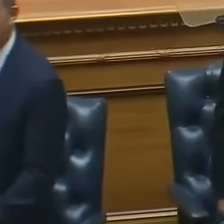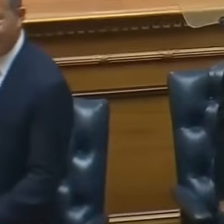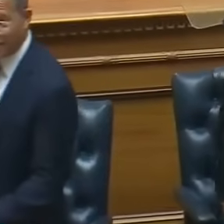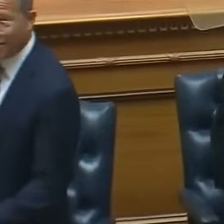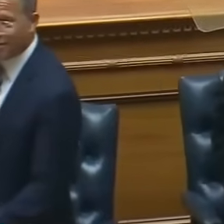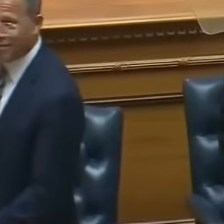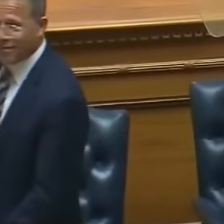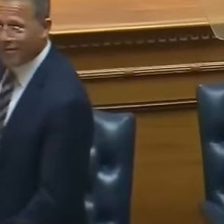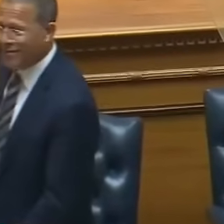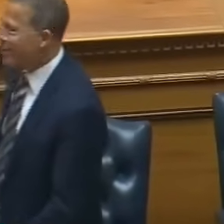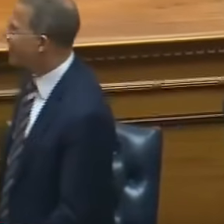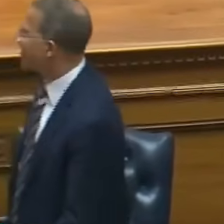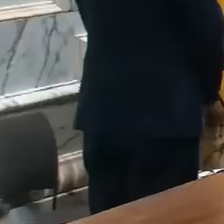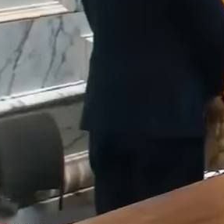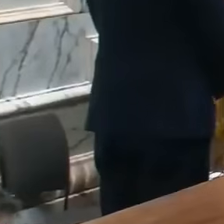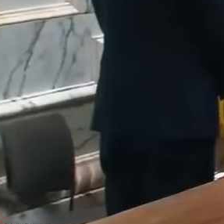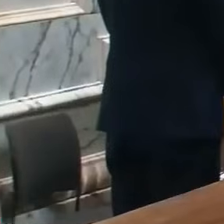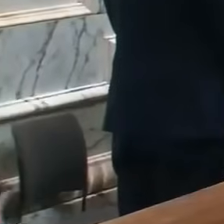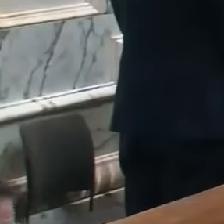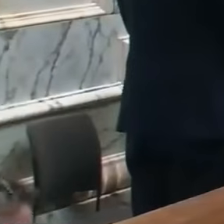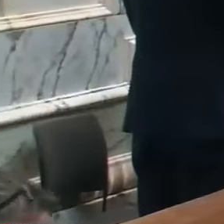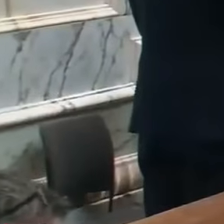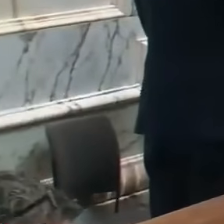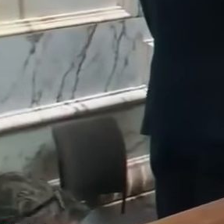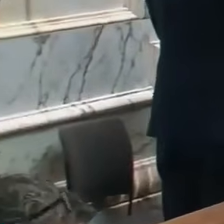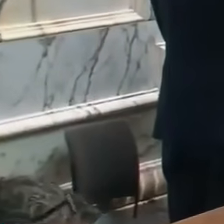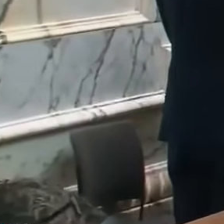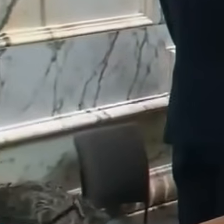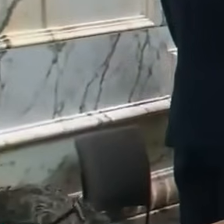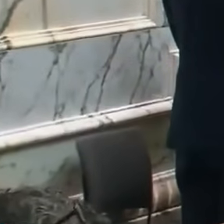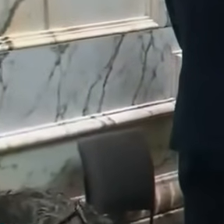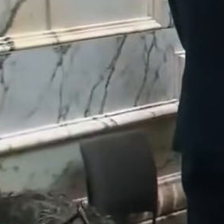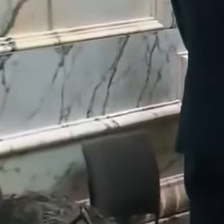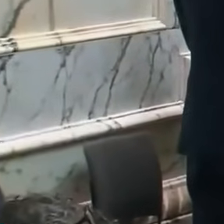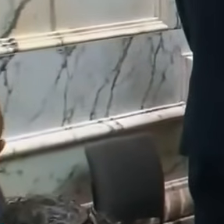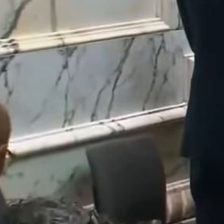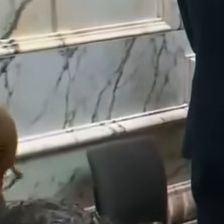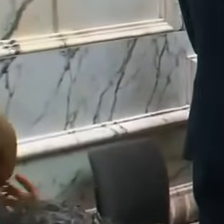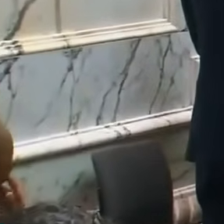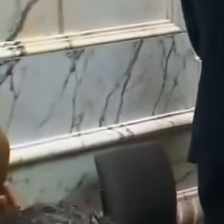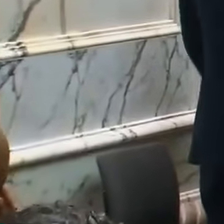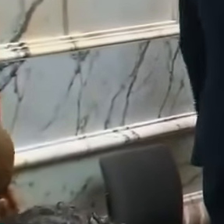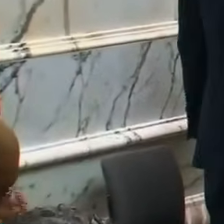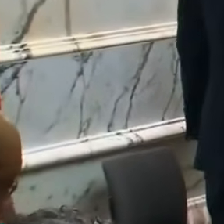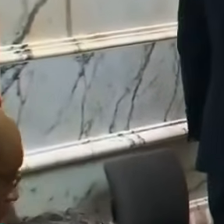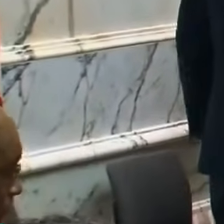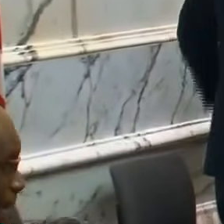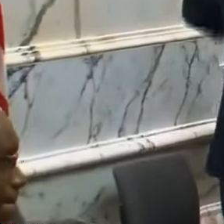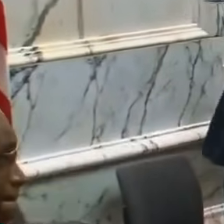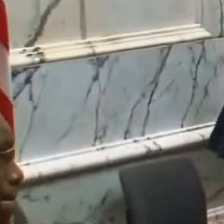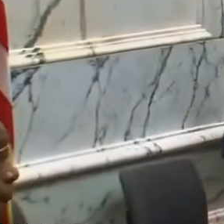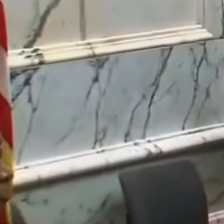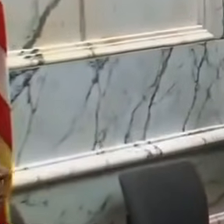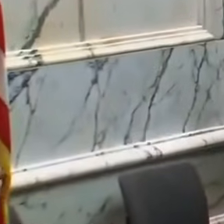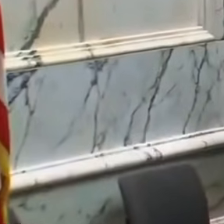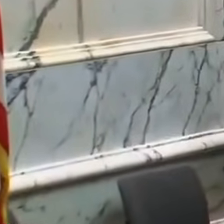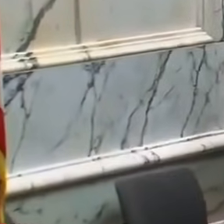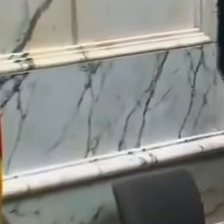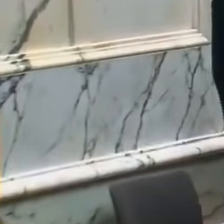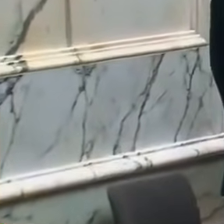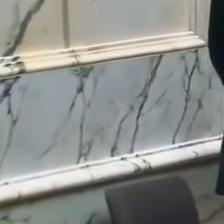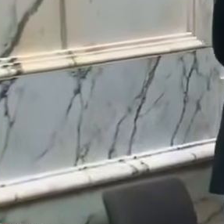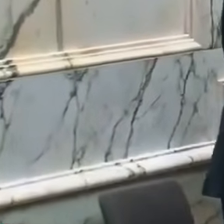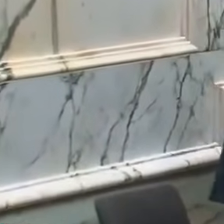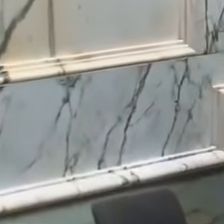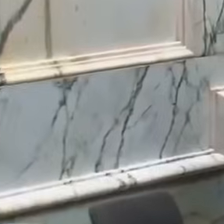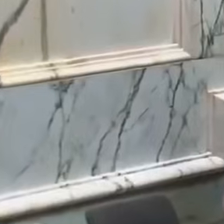commerce secretary, and governor will greet the presiding officers